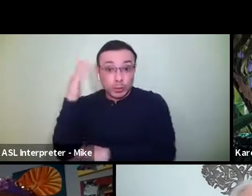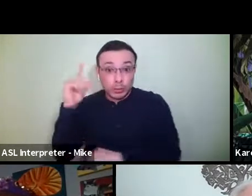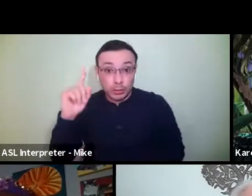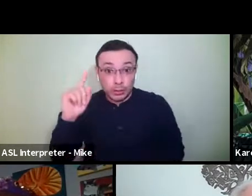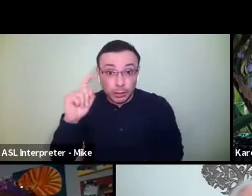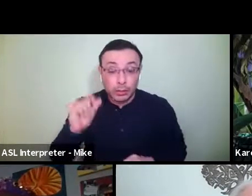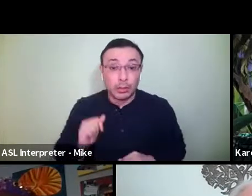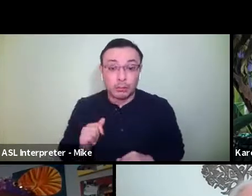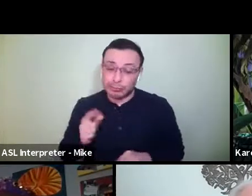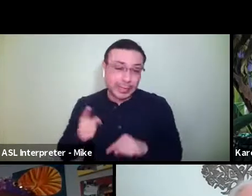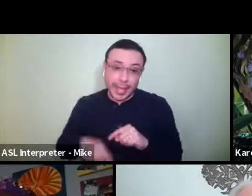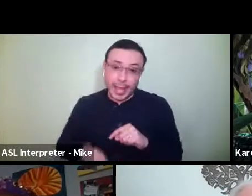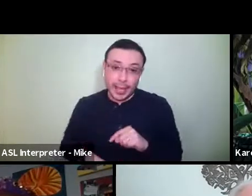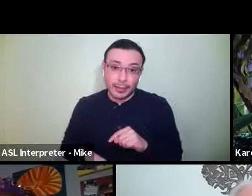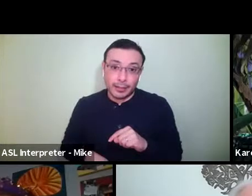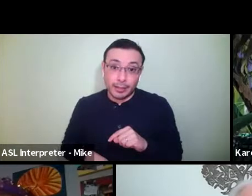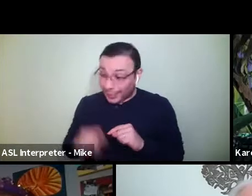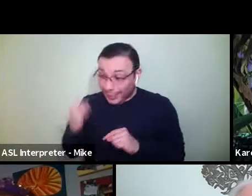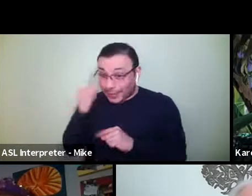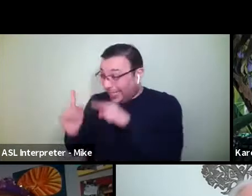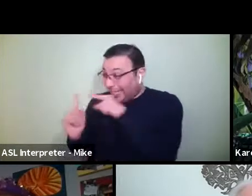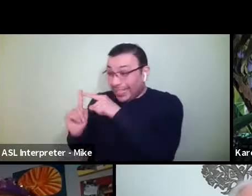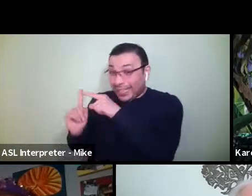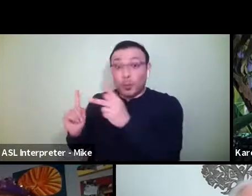get shot. So